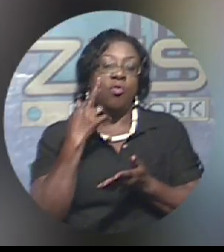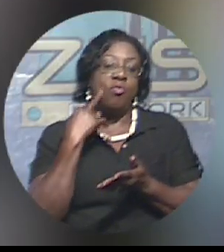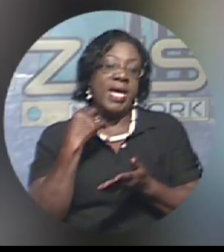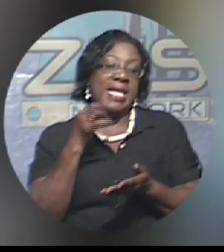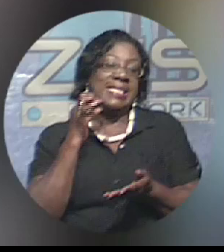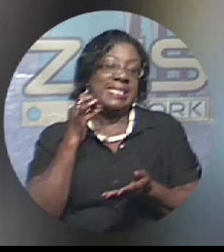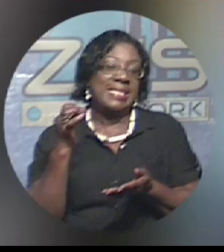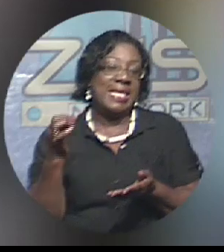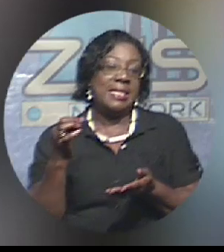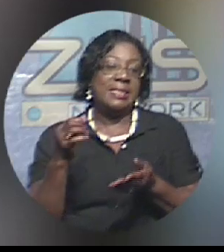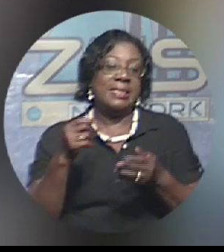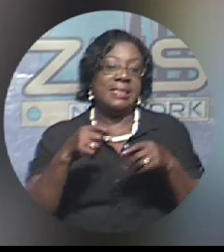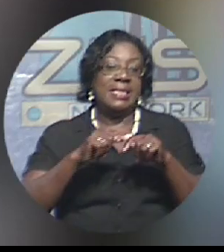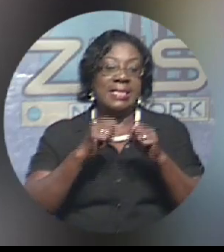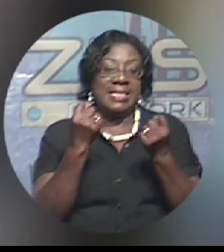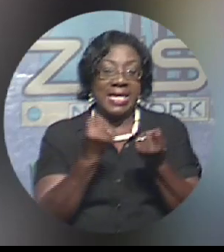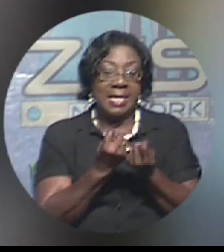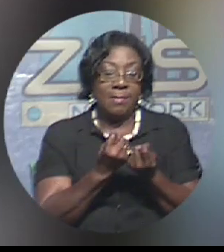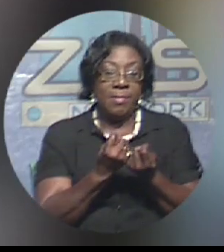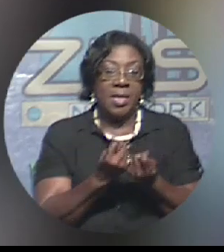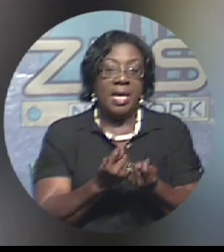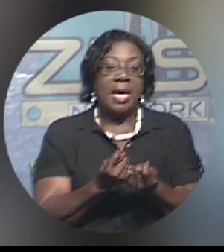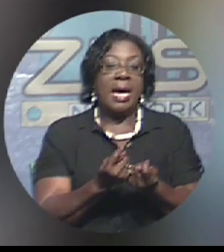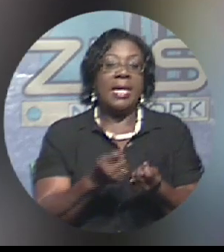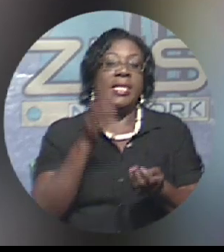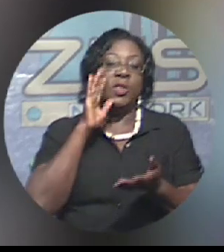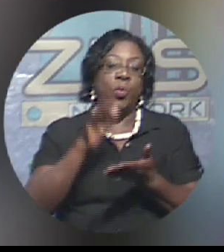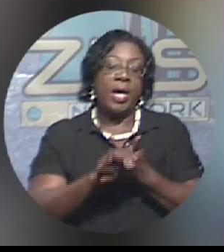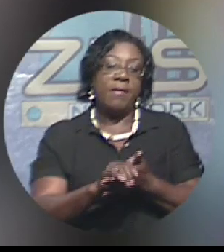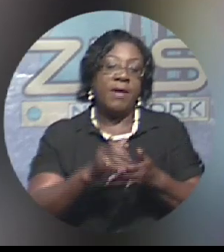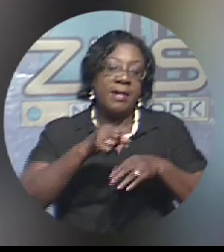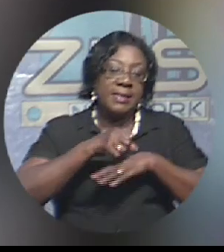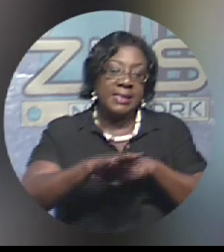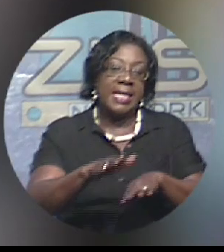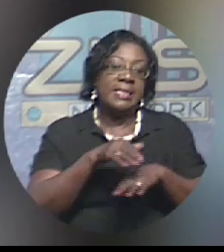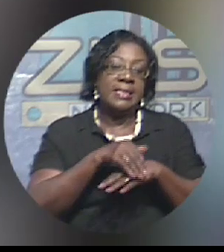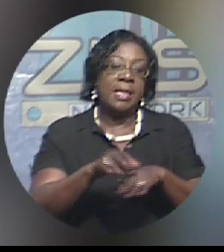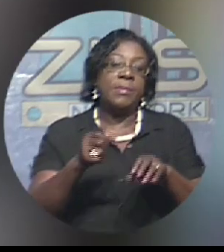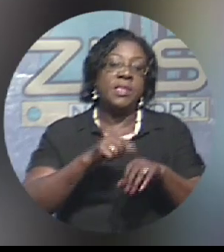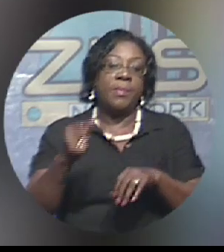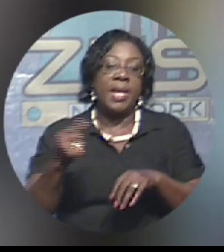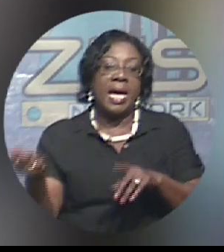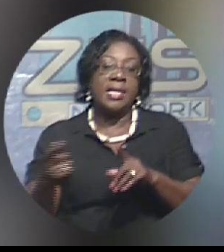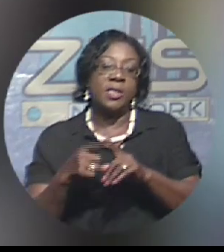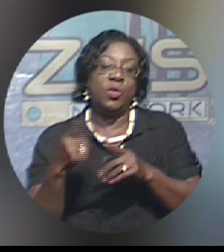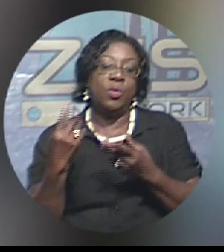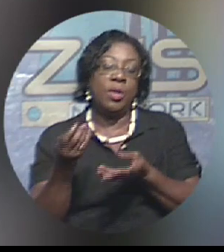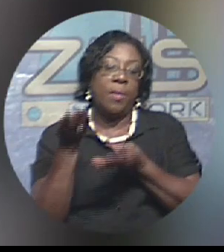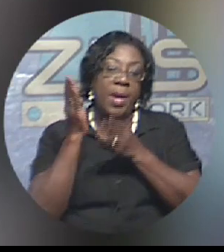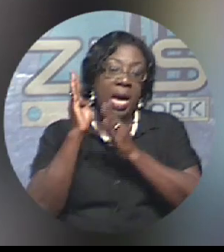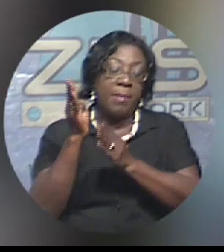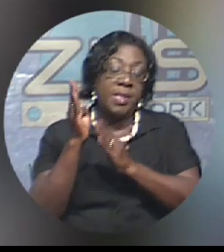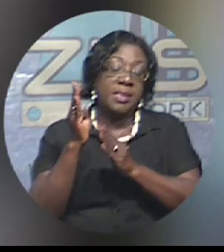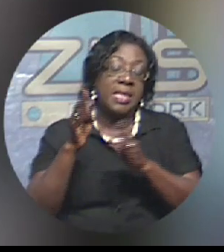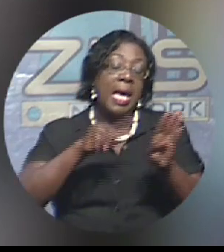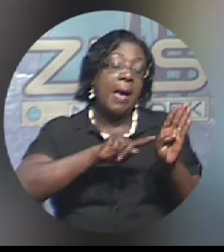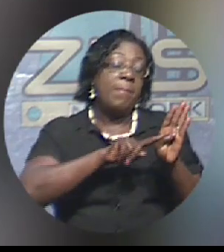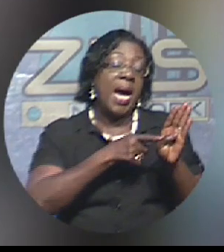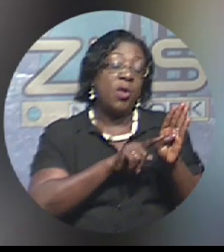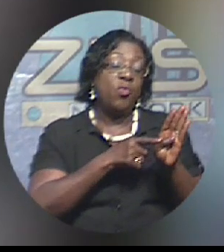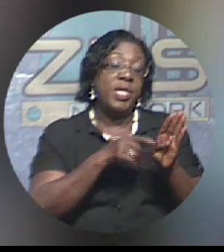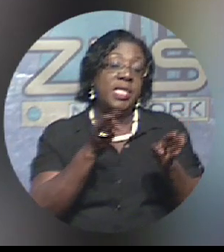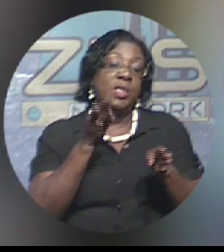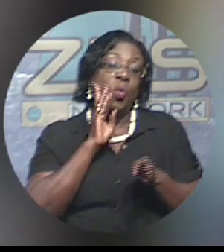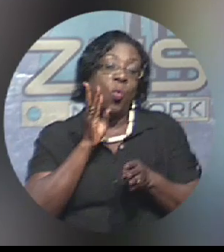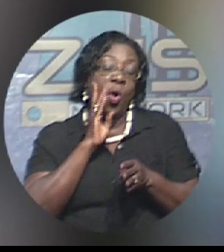Tanya have sent a plane full of supplies to the Bahamas following the passage of Hurricane Matthew. The supplies included batteries, bottled water,